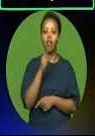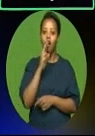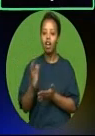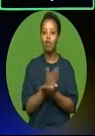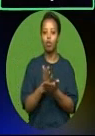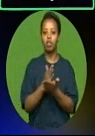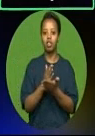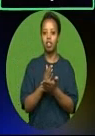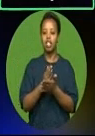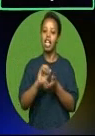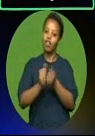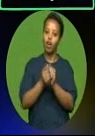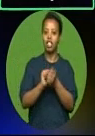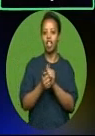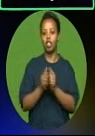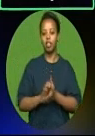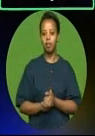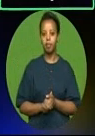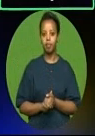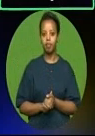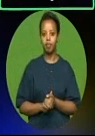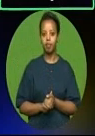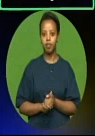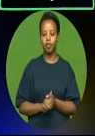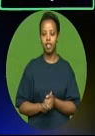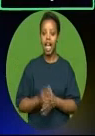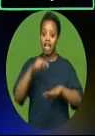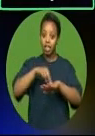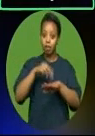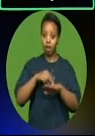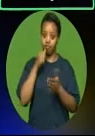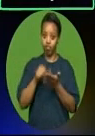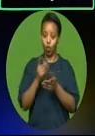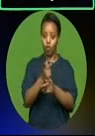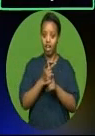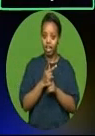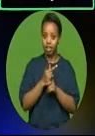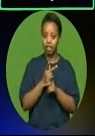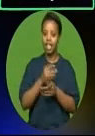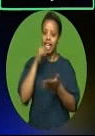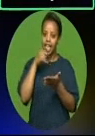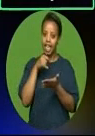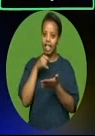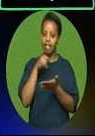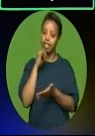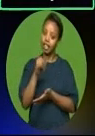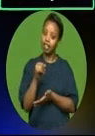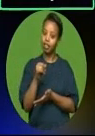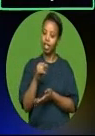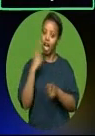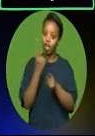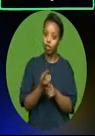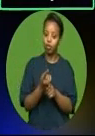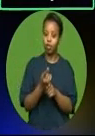involved in a transaction. A standby letter of credit is an assurance from